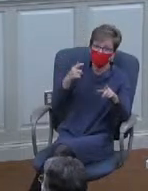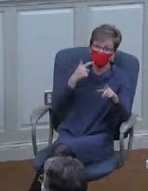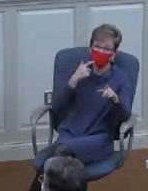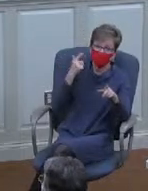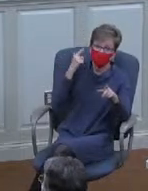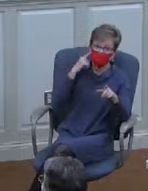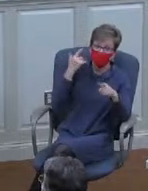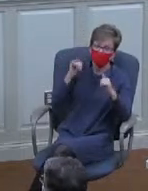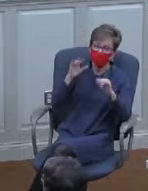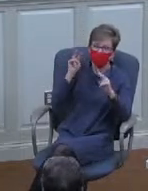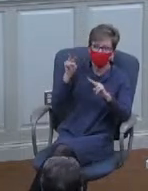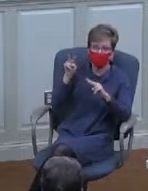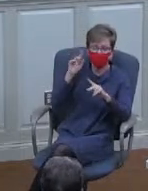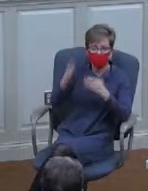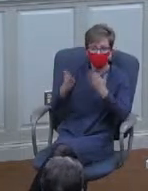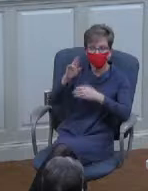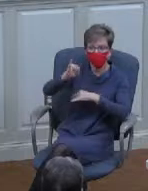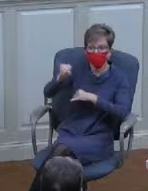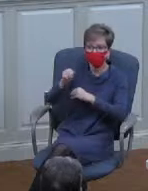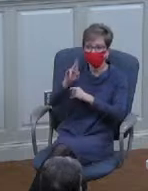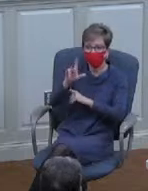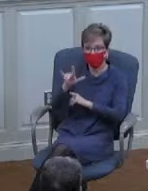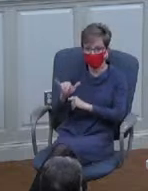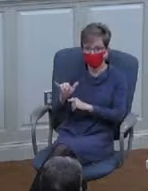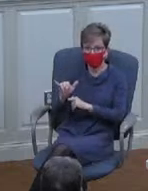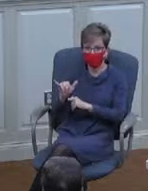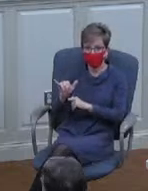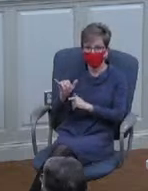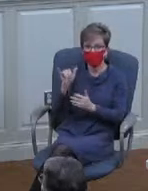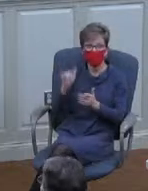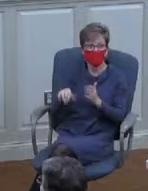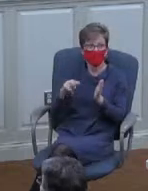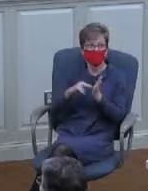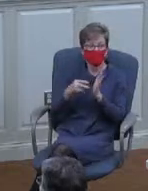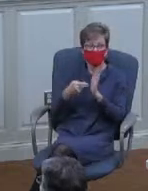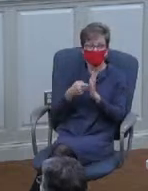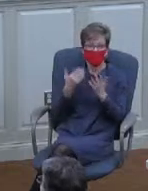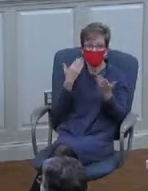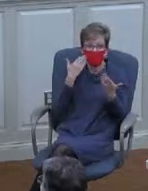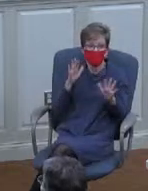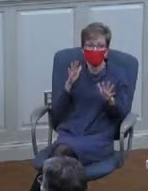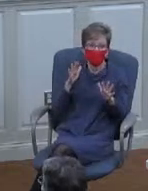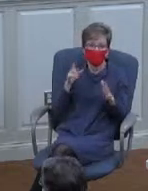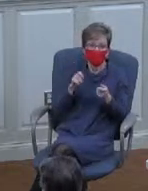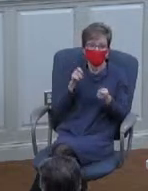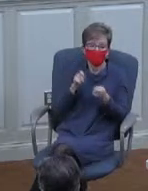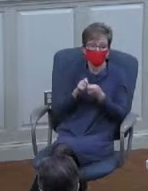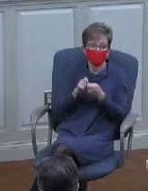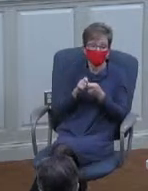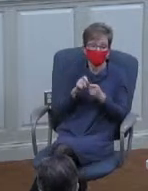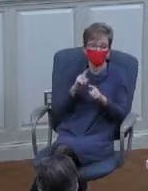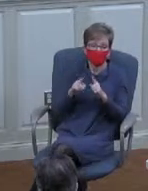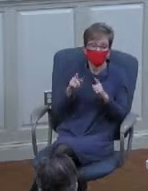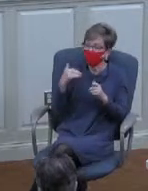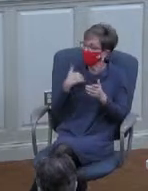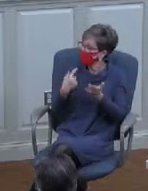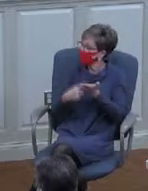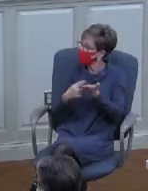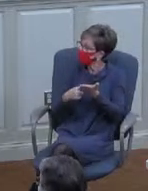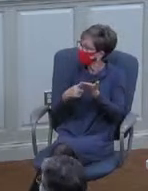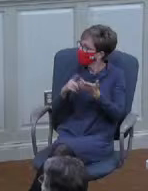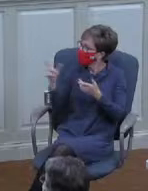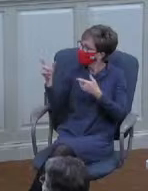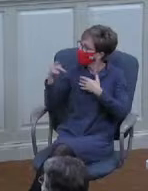to let that in July, but that being said, I don't know that for a fact. I just heard it in conversations. I don't know if Past that's